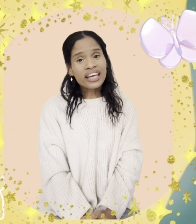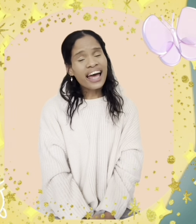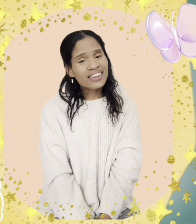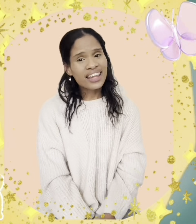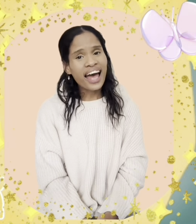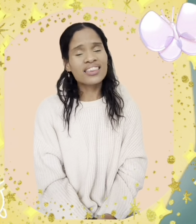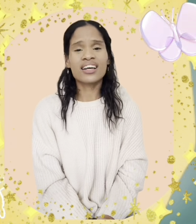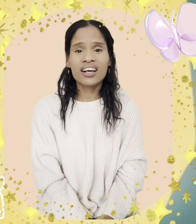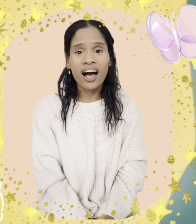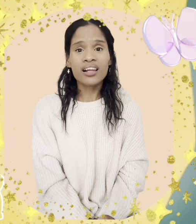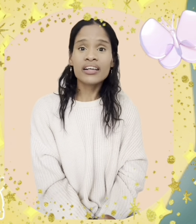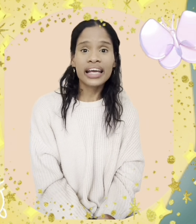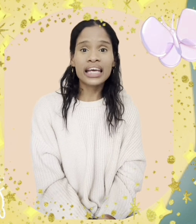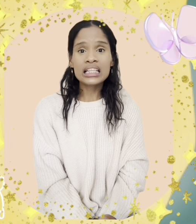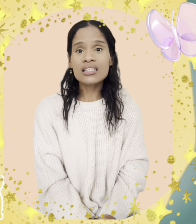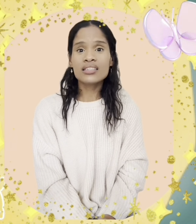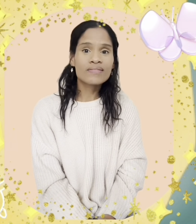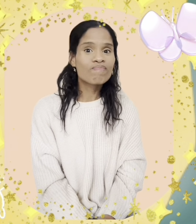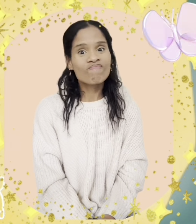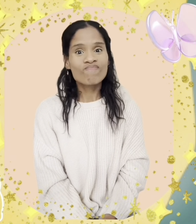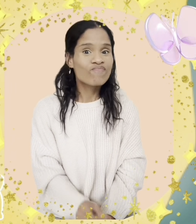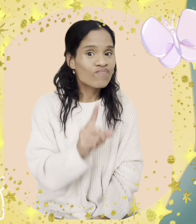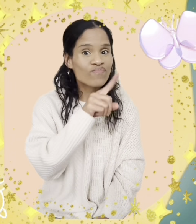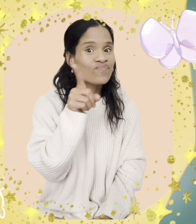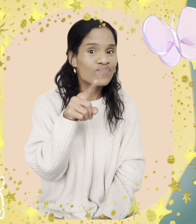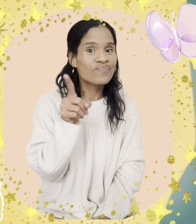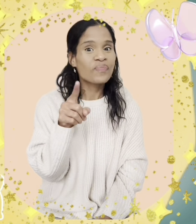Well, look at that. The color is...